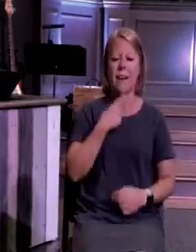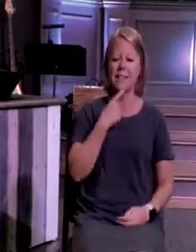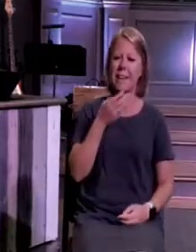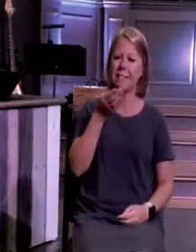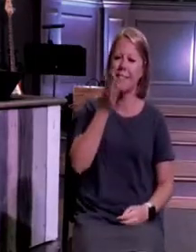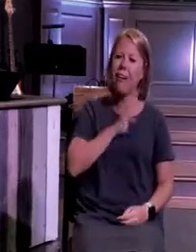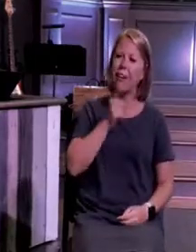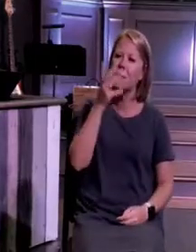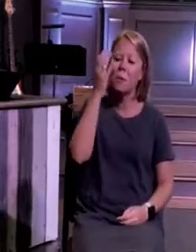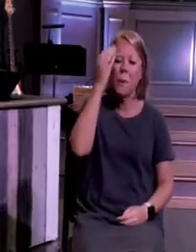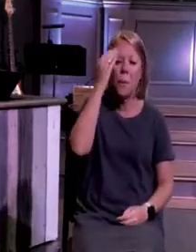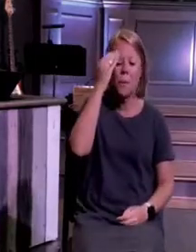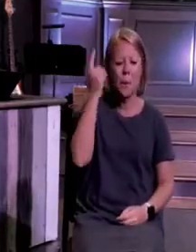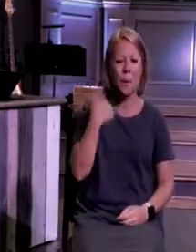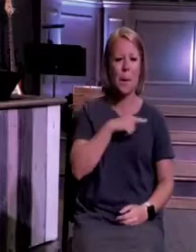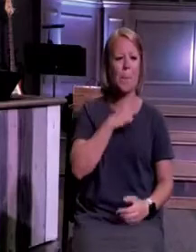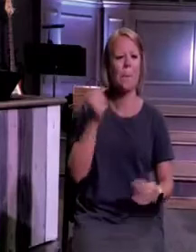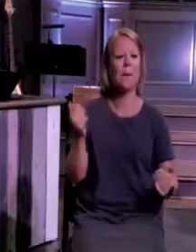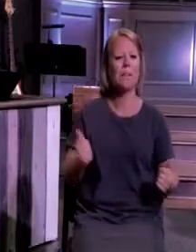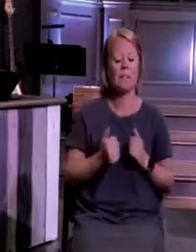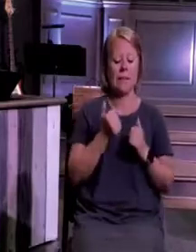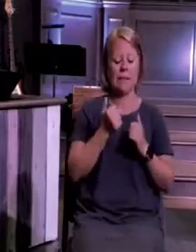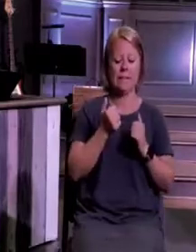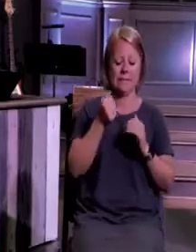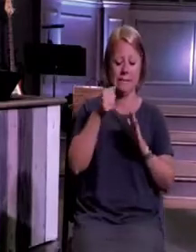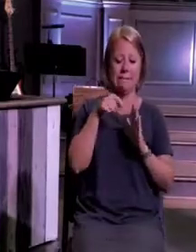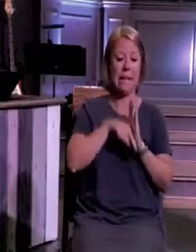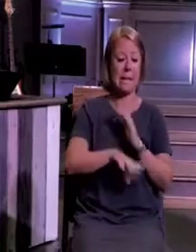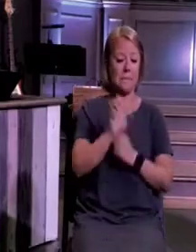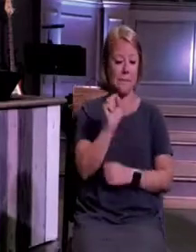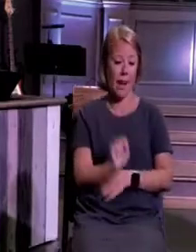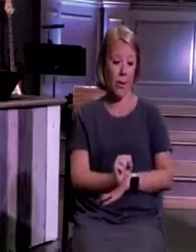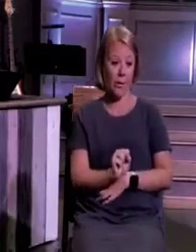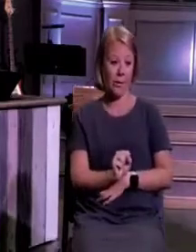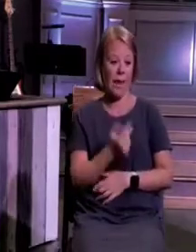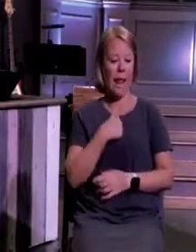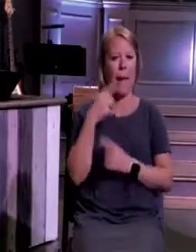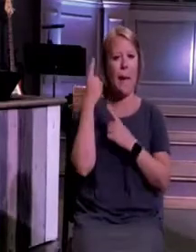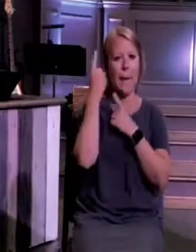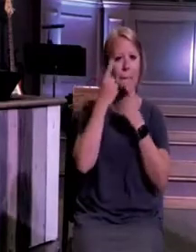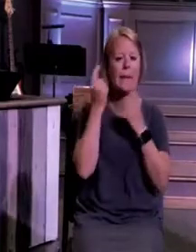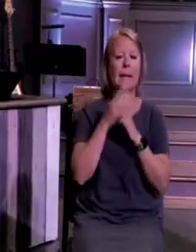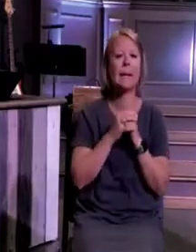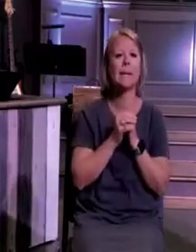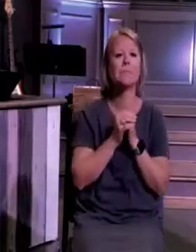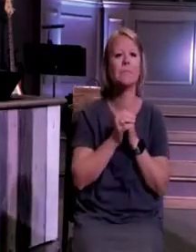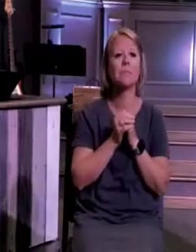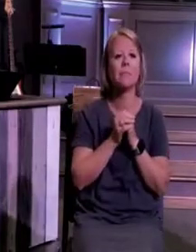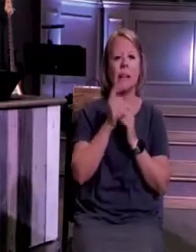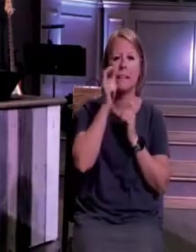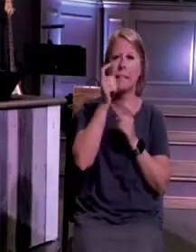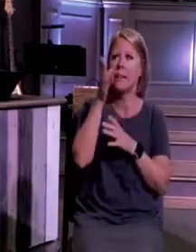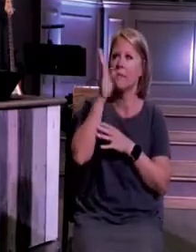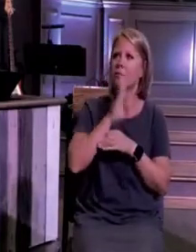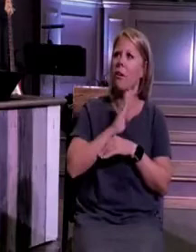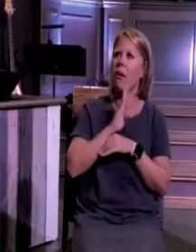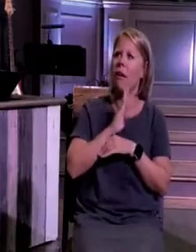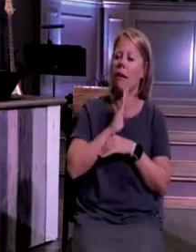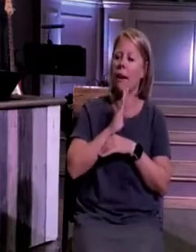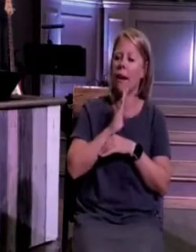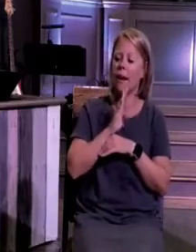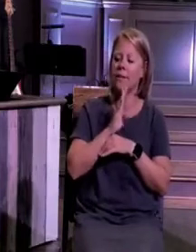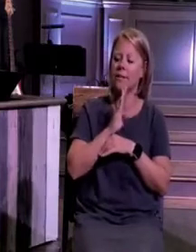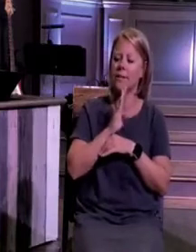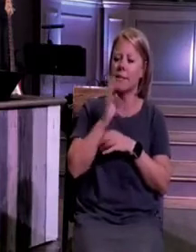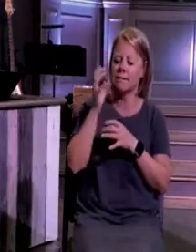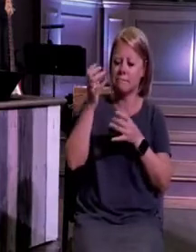you know, we're living in the deep south. And I'm thinking, I'm trying to give God instruction of where I'm located so